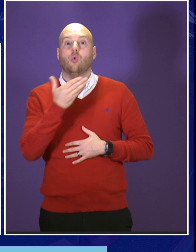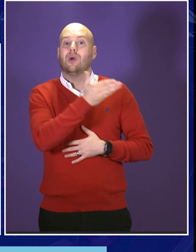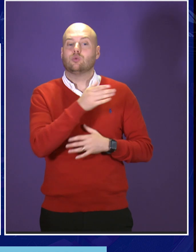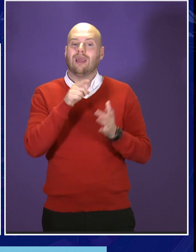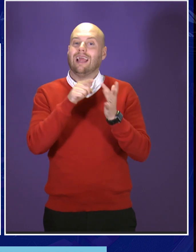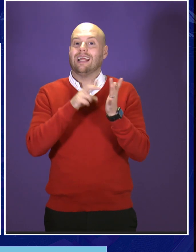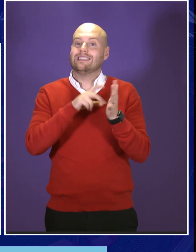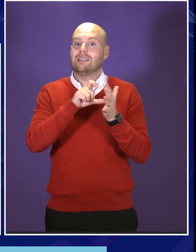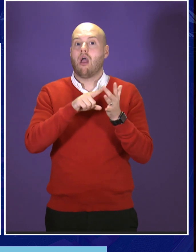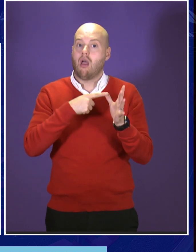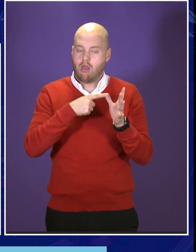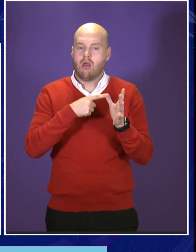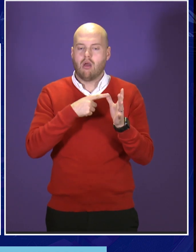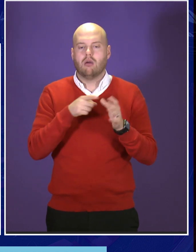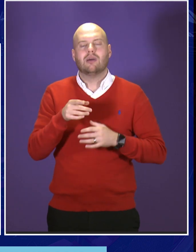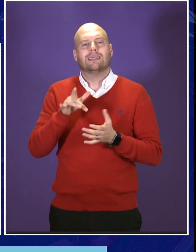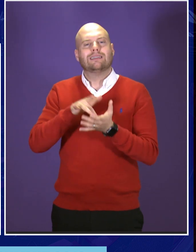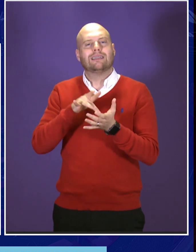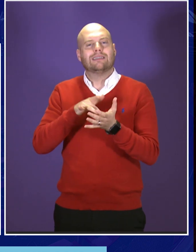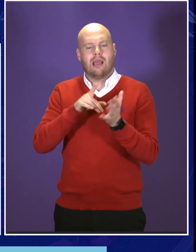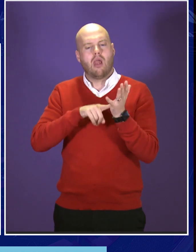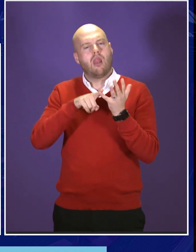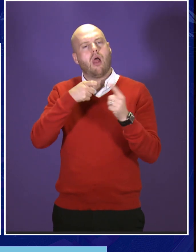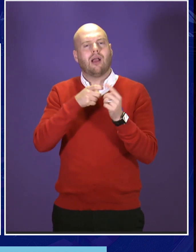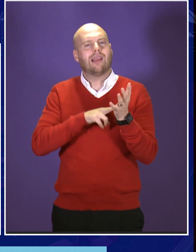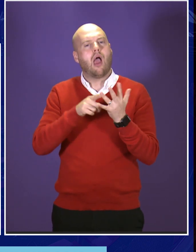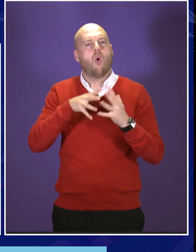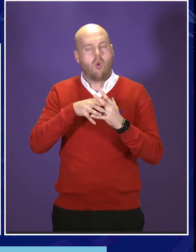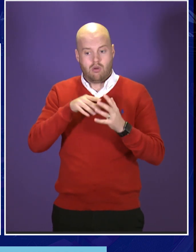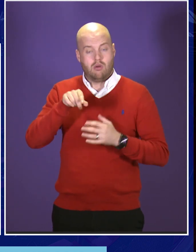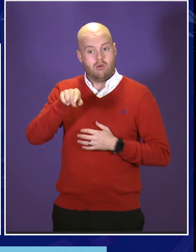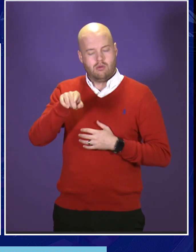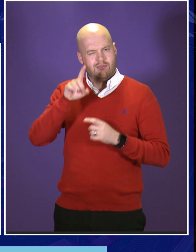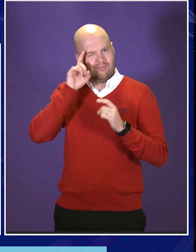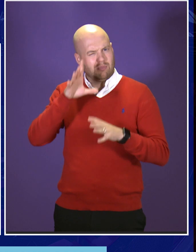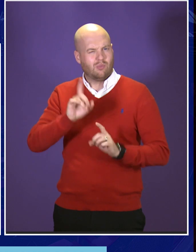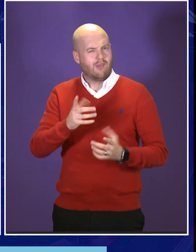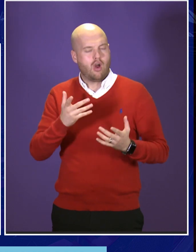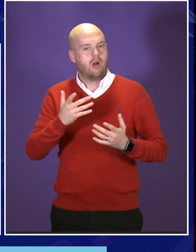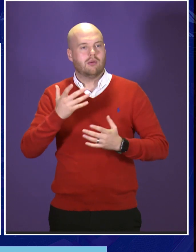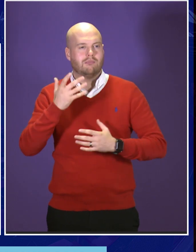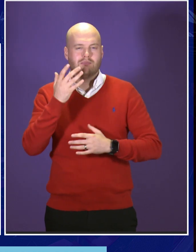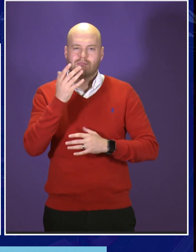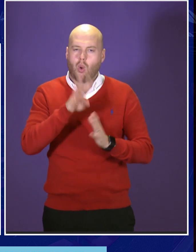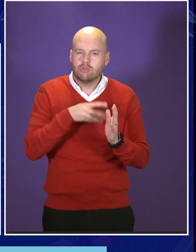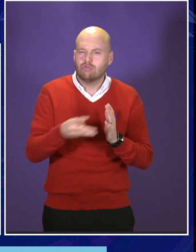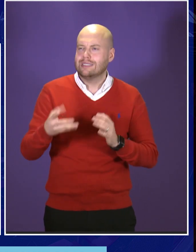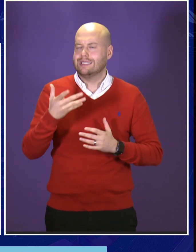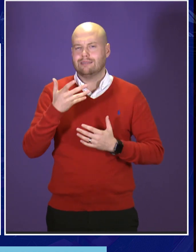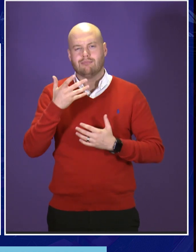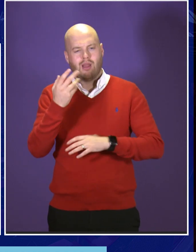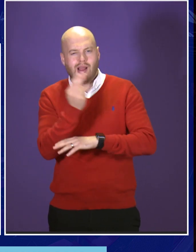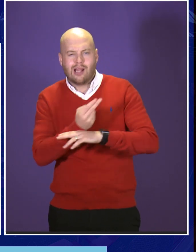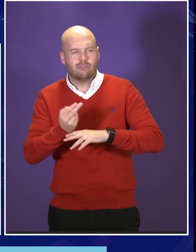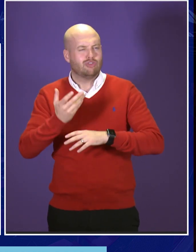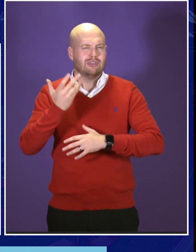of the country, and it's beautiful. It's known for poetry and history and literature. There's amazing architecture from